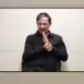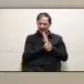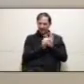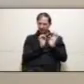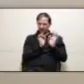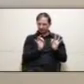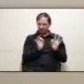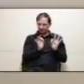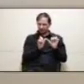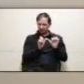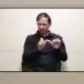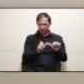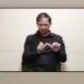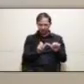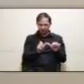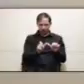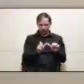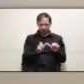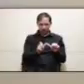going concern.